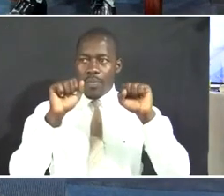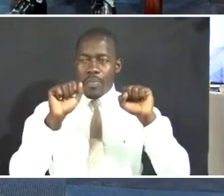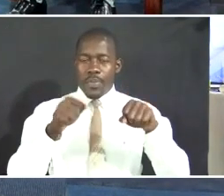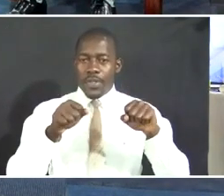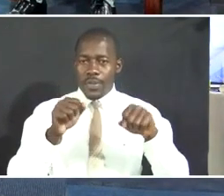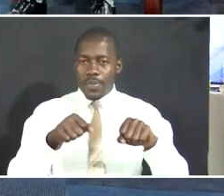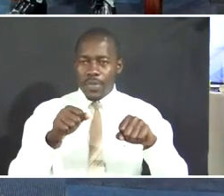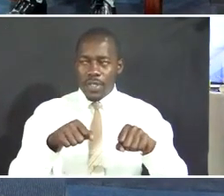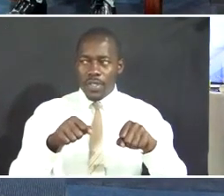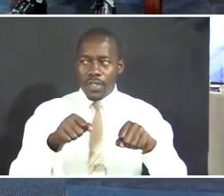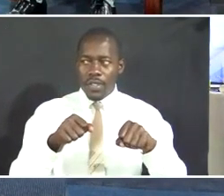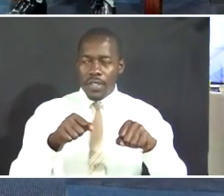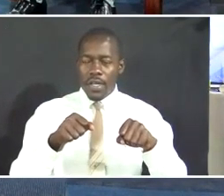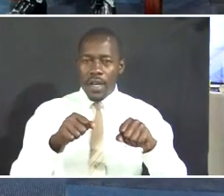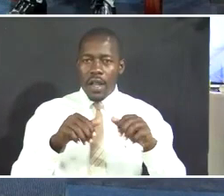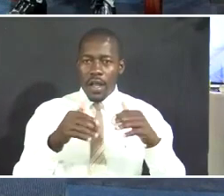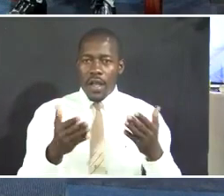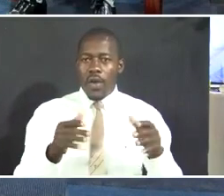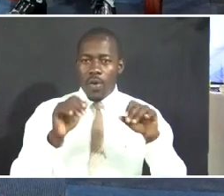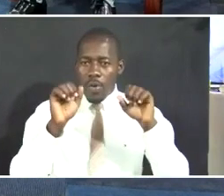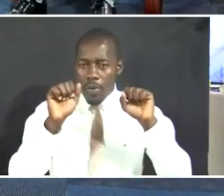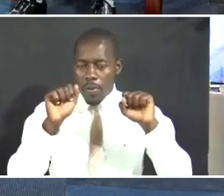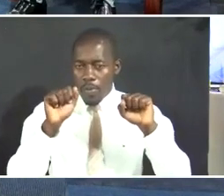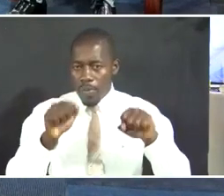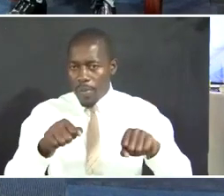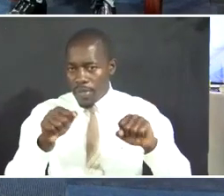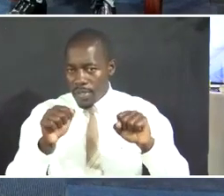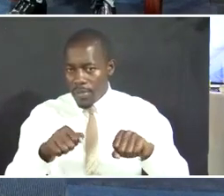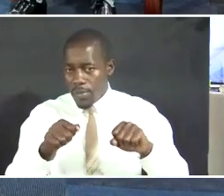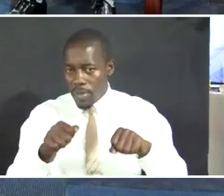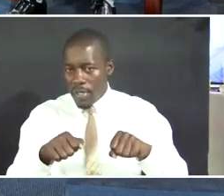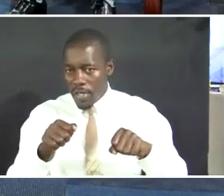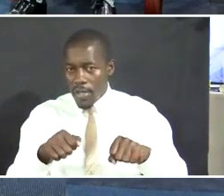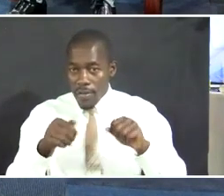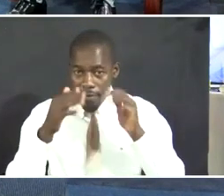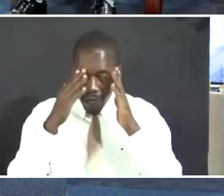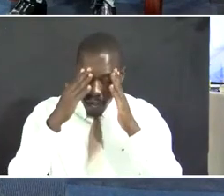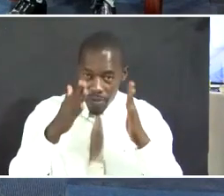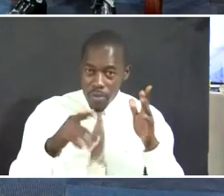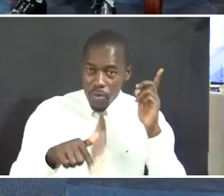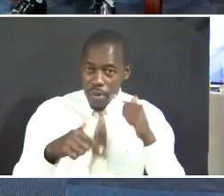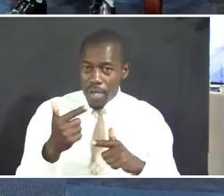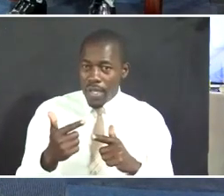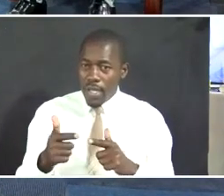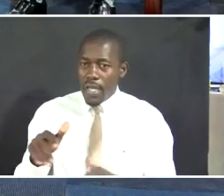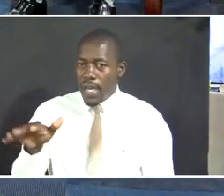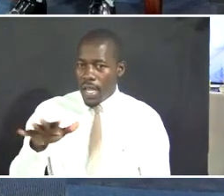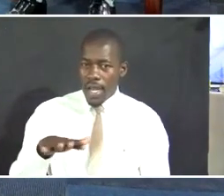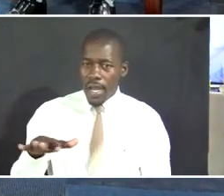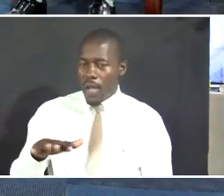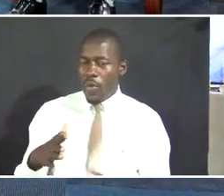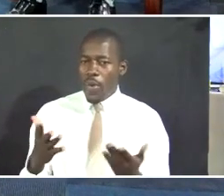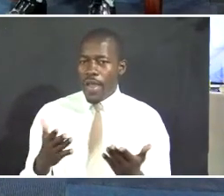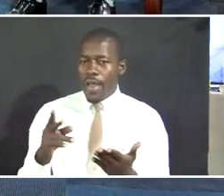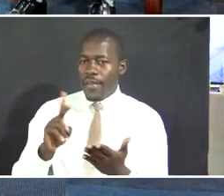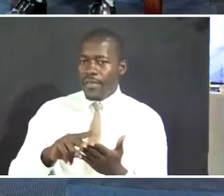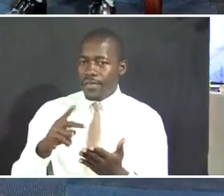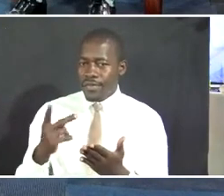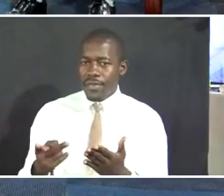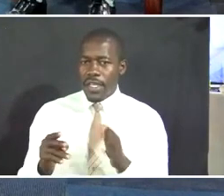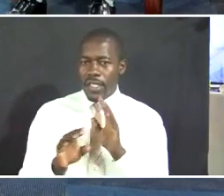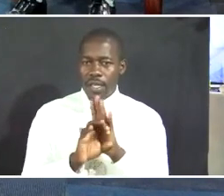and learning in an area that is compromising our faith? An Adventist teacher who is so wise